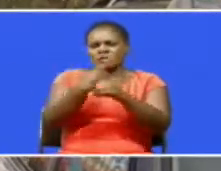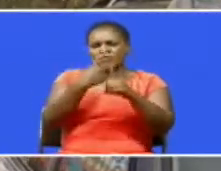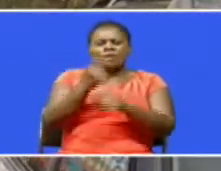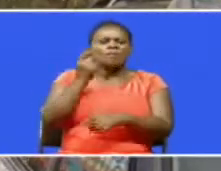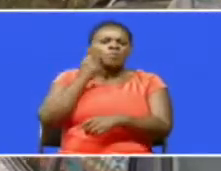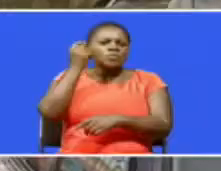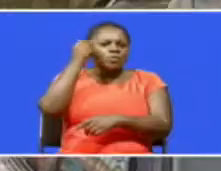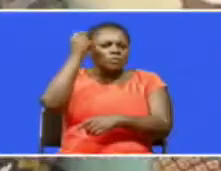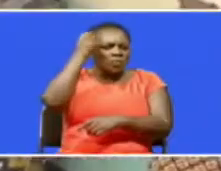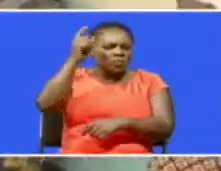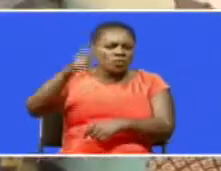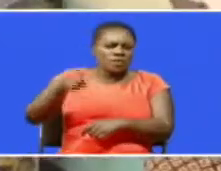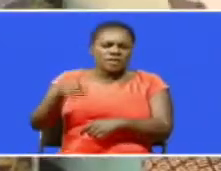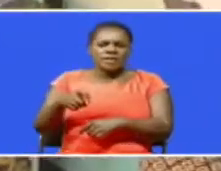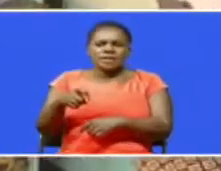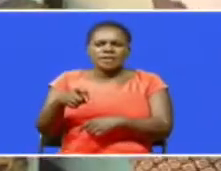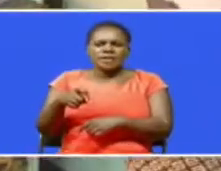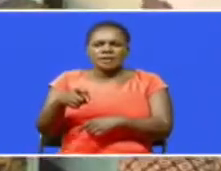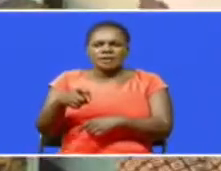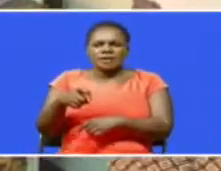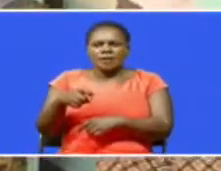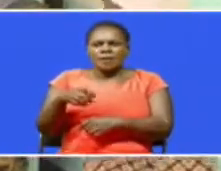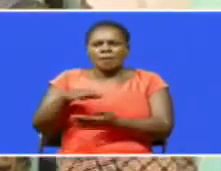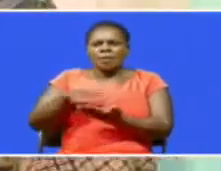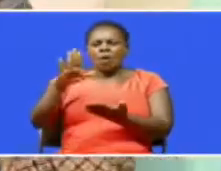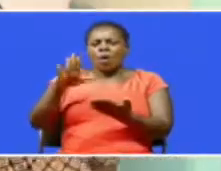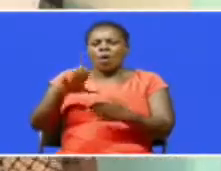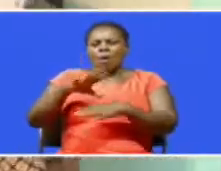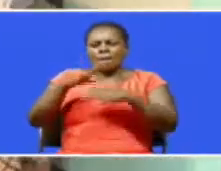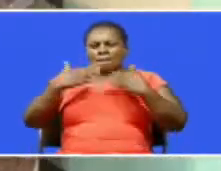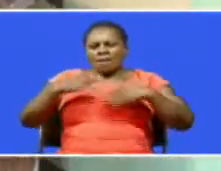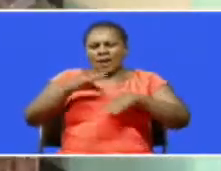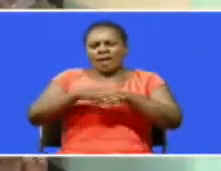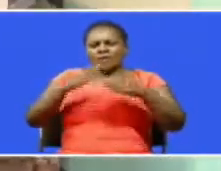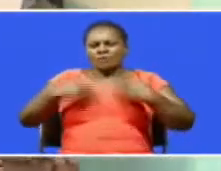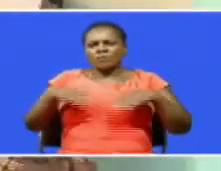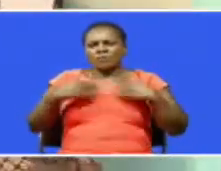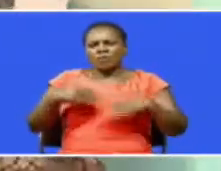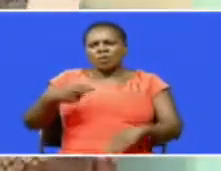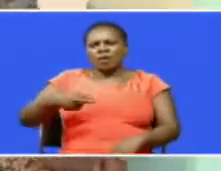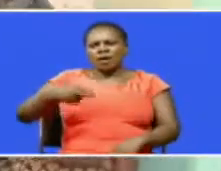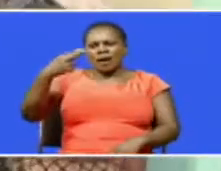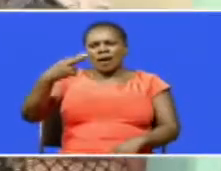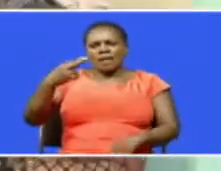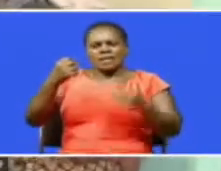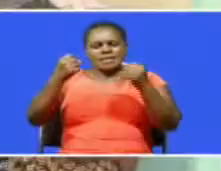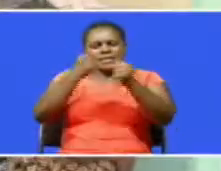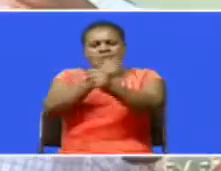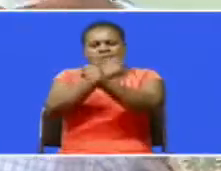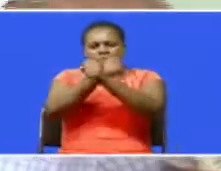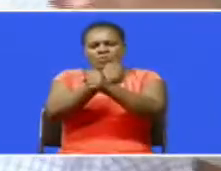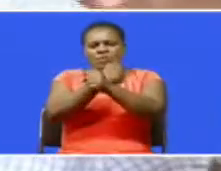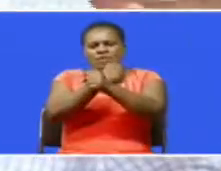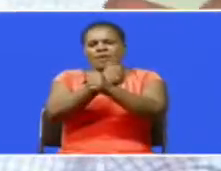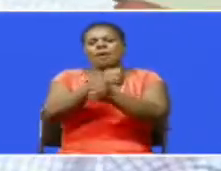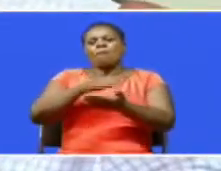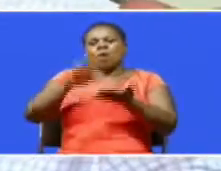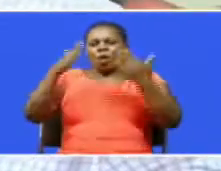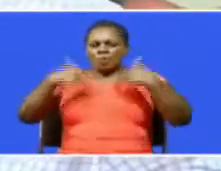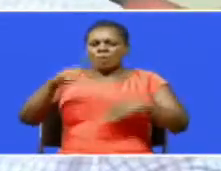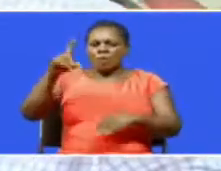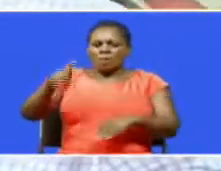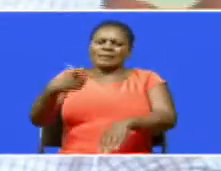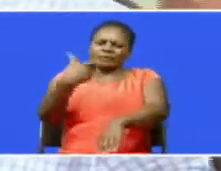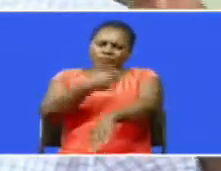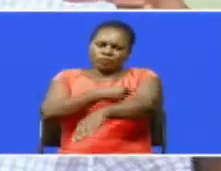Measles requires very high coverage rates for you to have what is called herd immunity. In other words, the more people